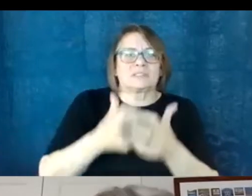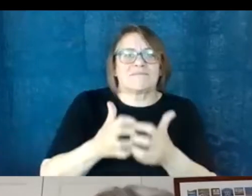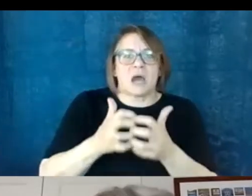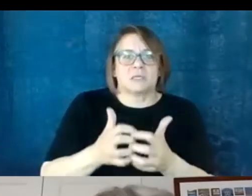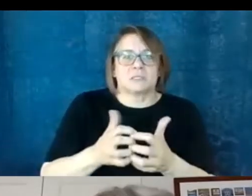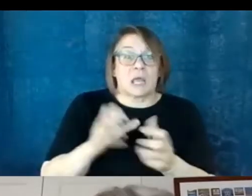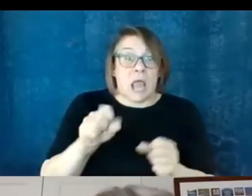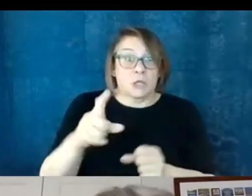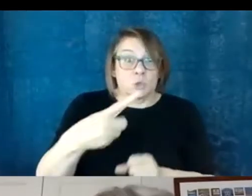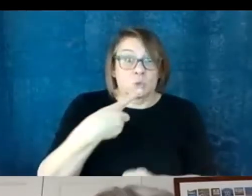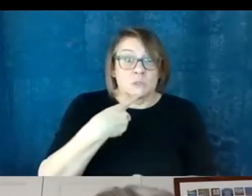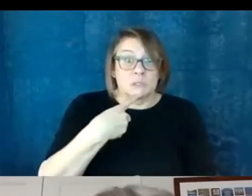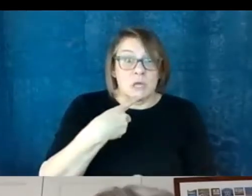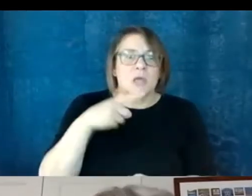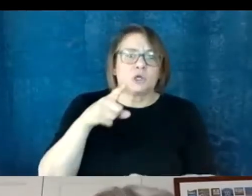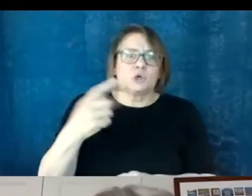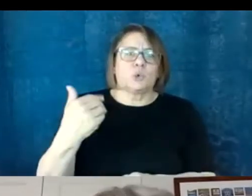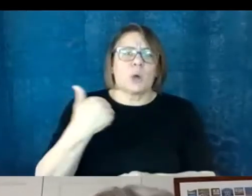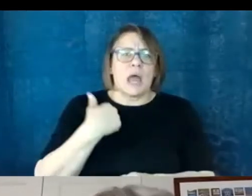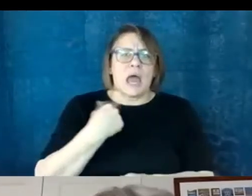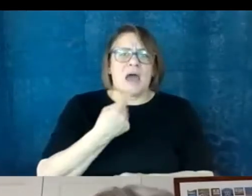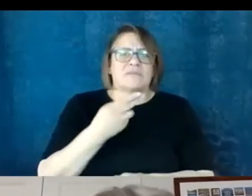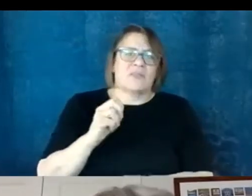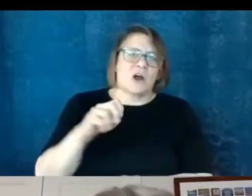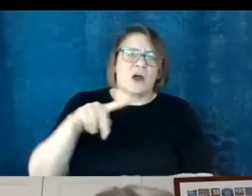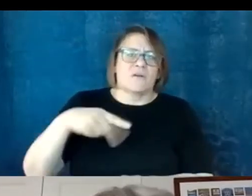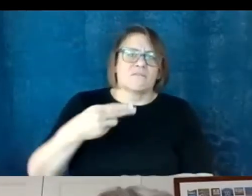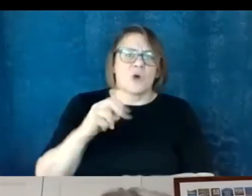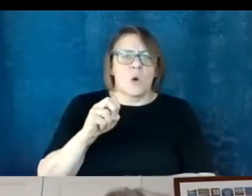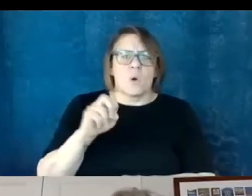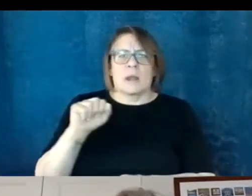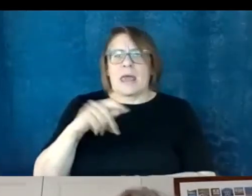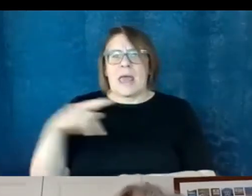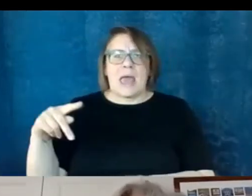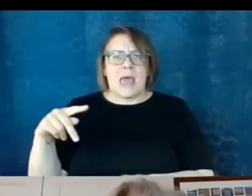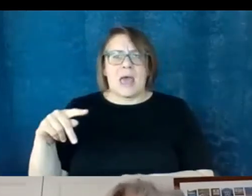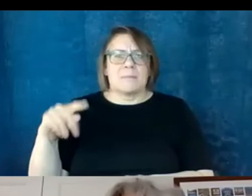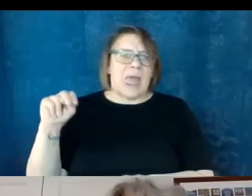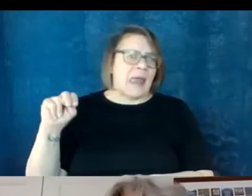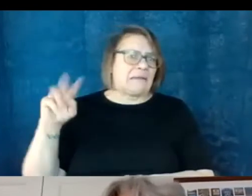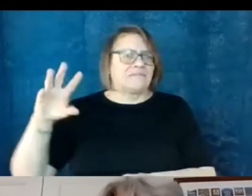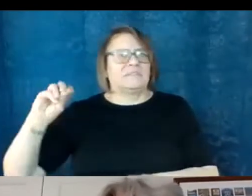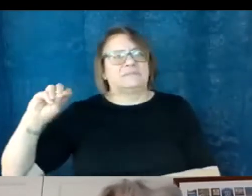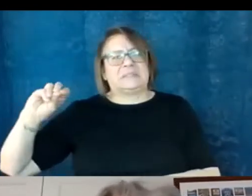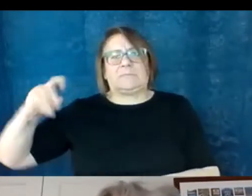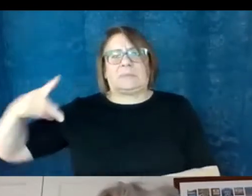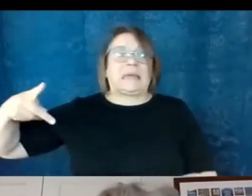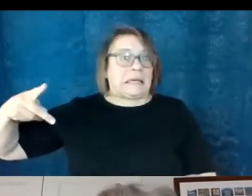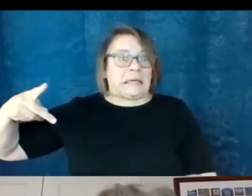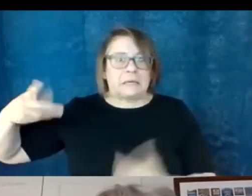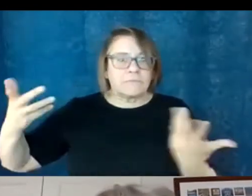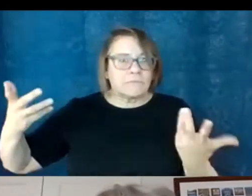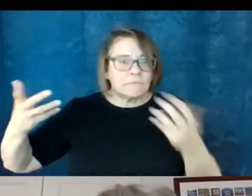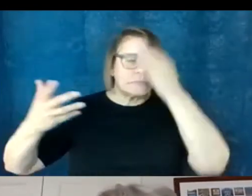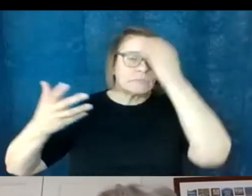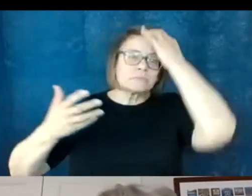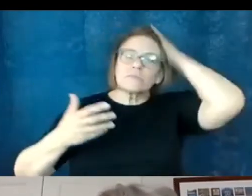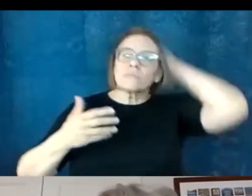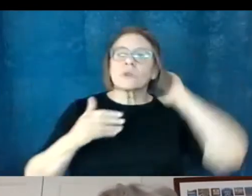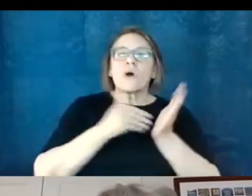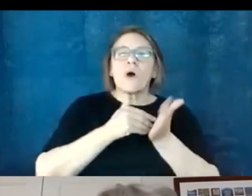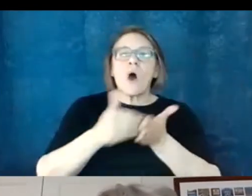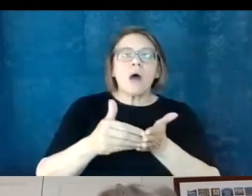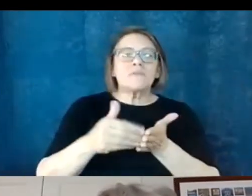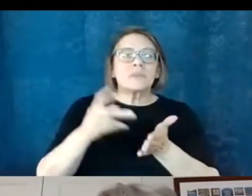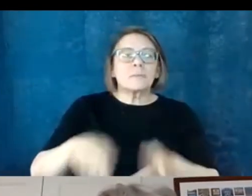you say that you have the Phonak M50P? You know, a lot of times, you know, they'll pull out their hearing